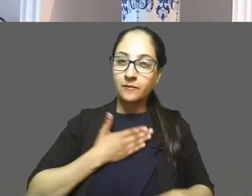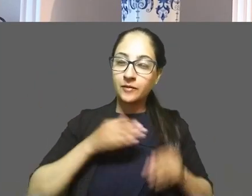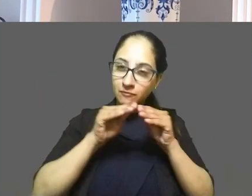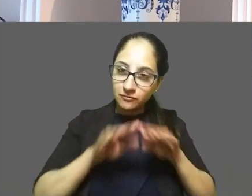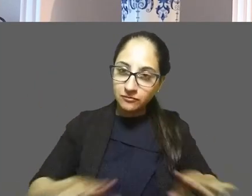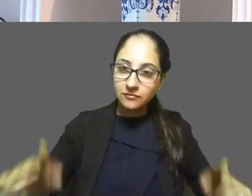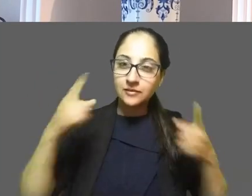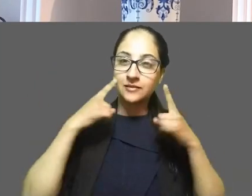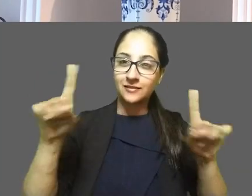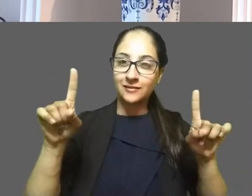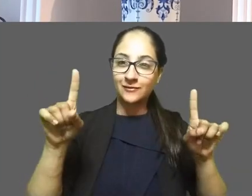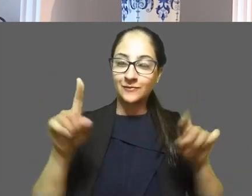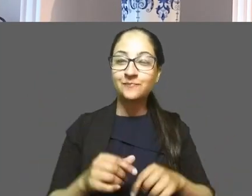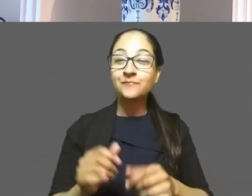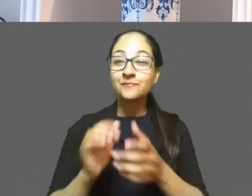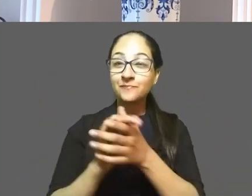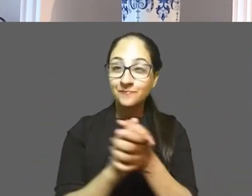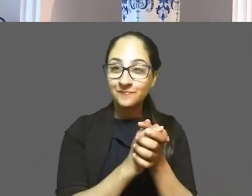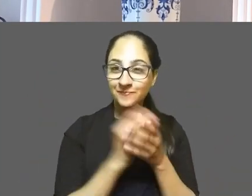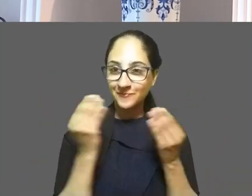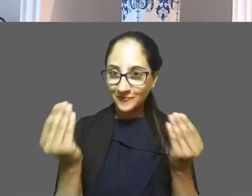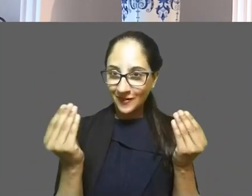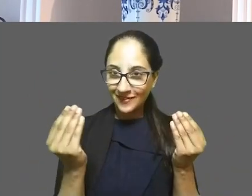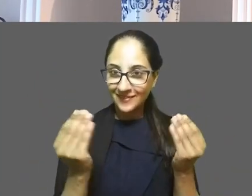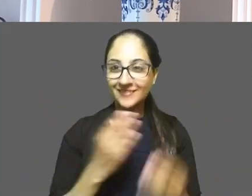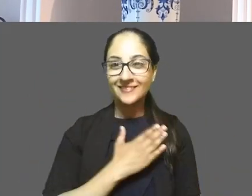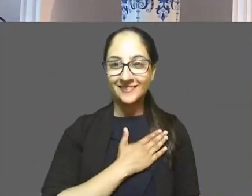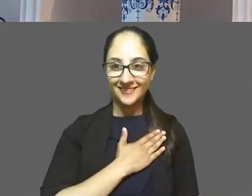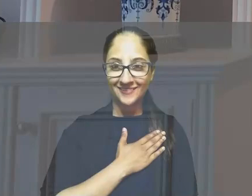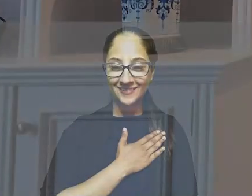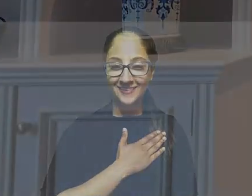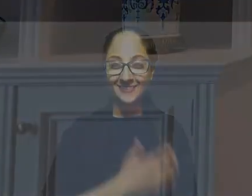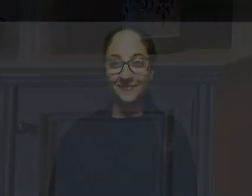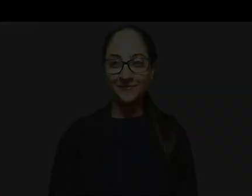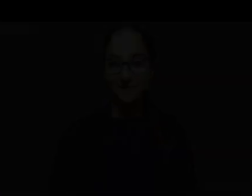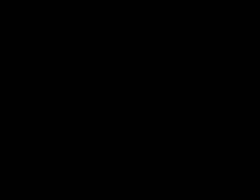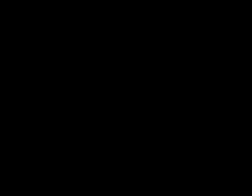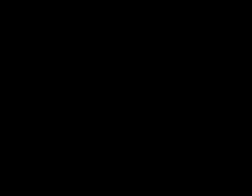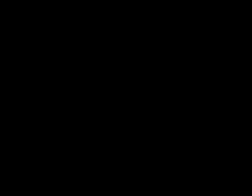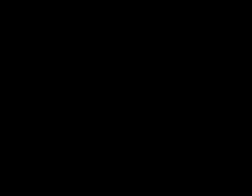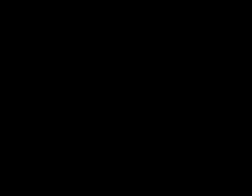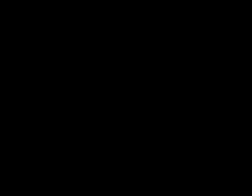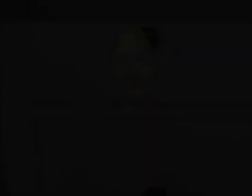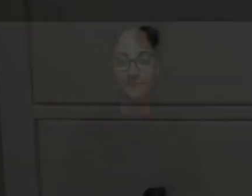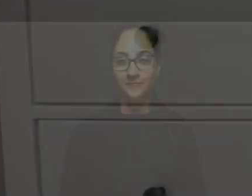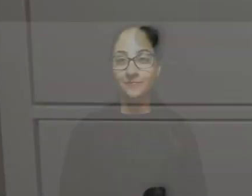and success. Mubarakis again to your families and Khudafiz.